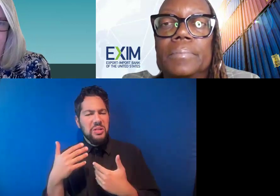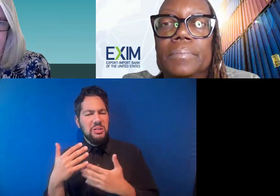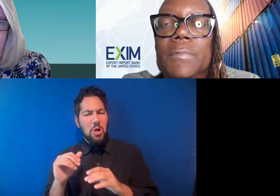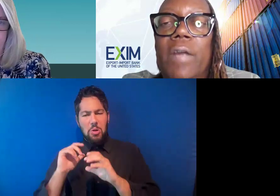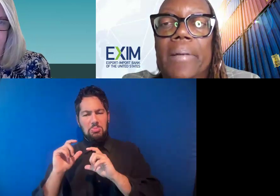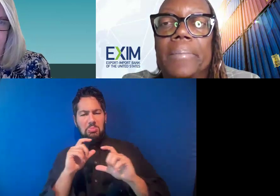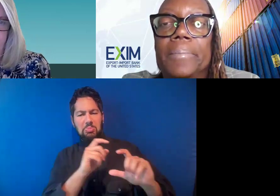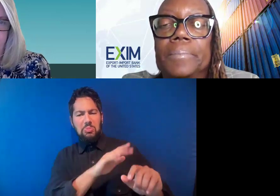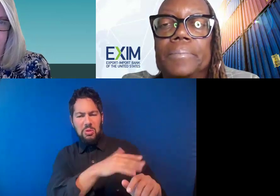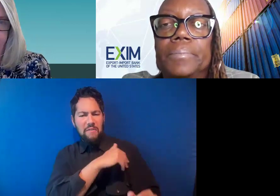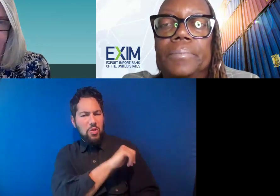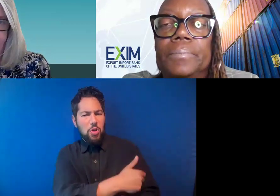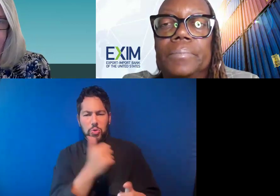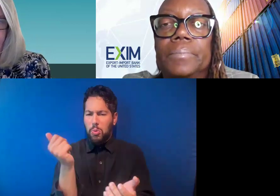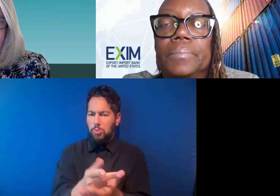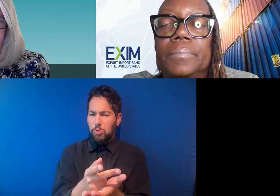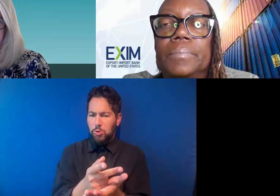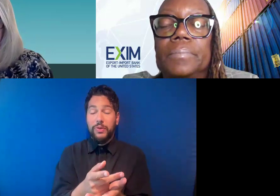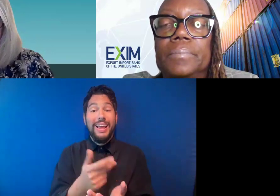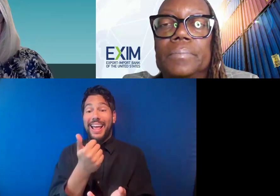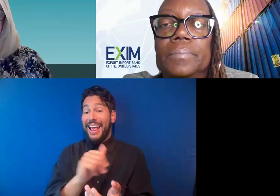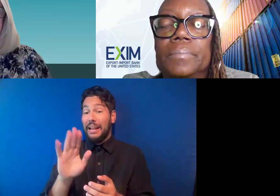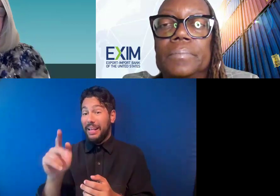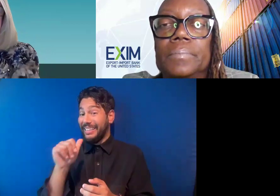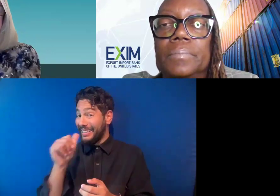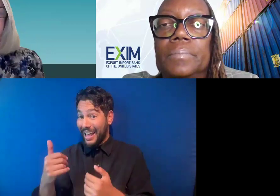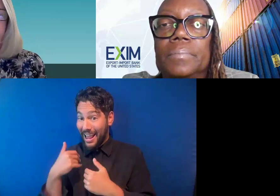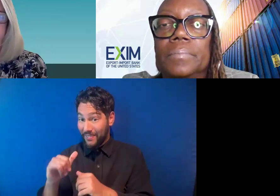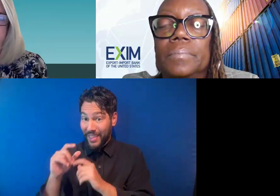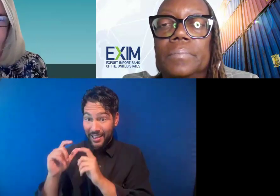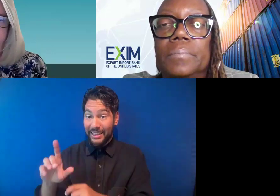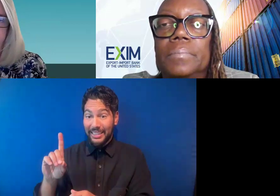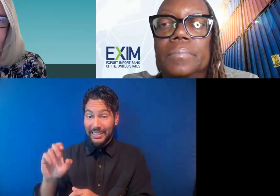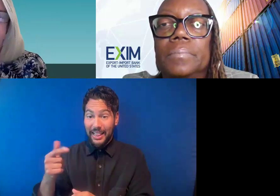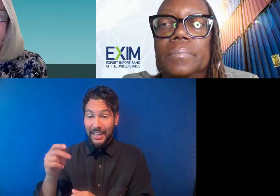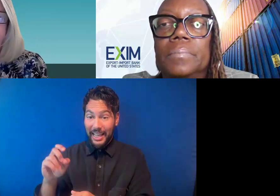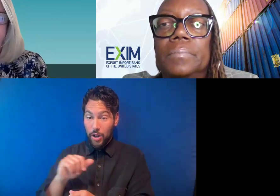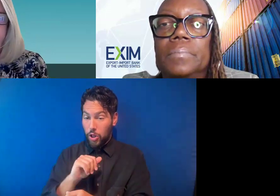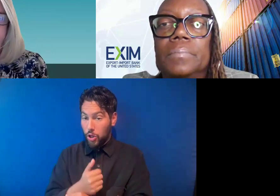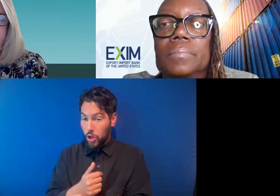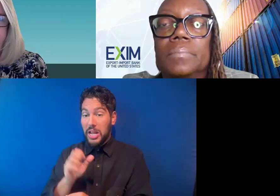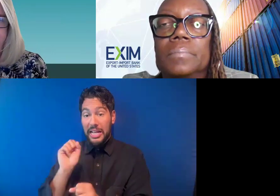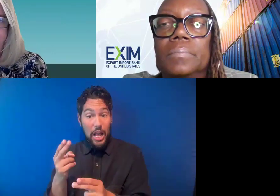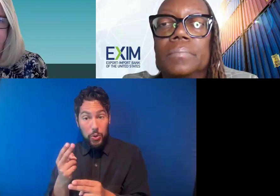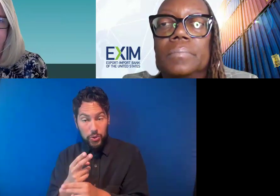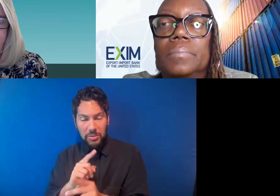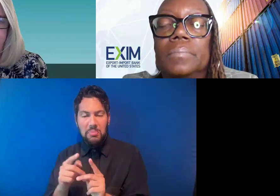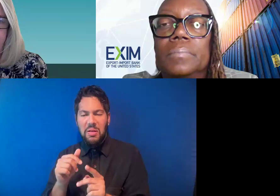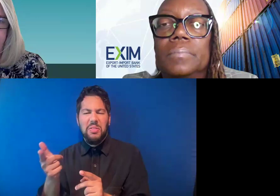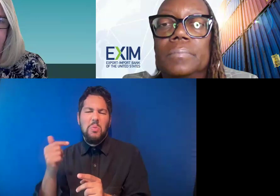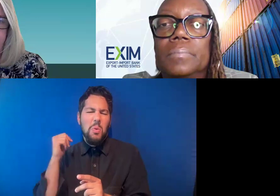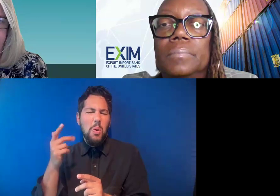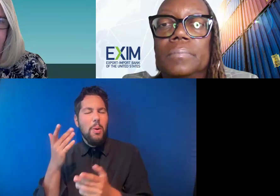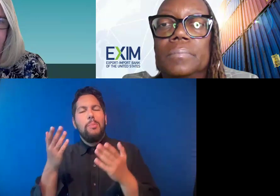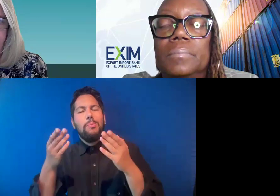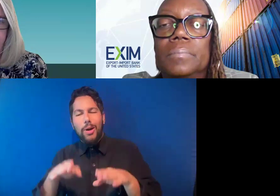them. Now, any bank that doesn't have delegated authority could still use it. It's just that they don't. They're not going to bother. If it's too much, it